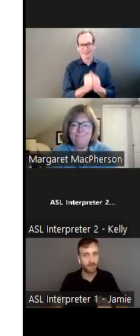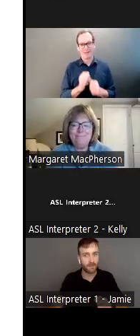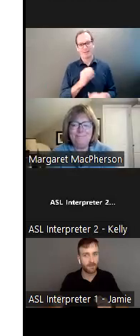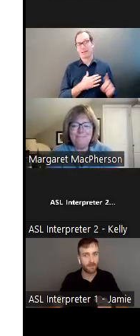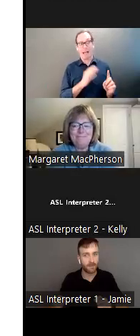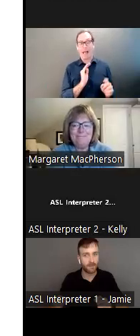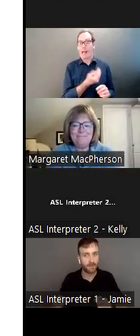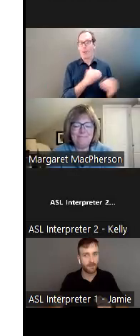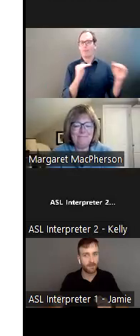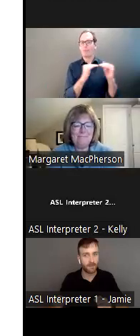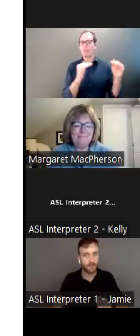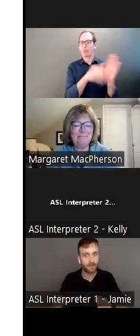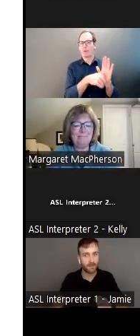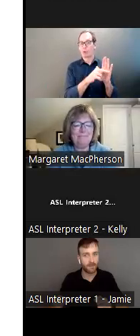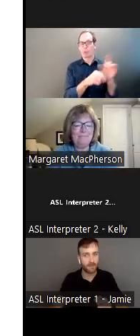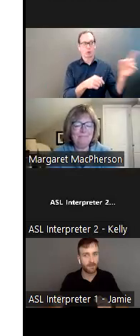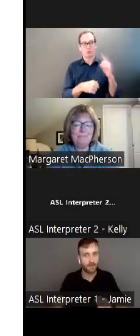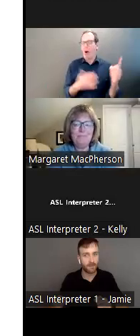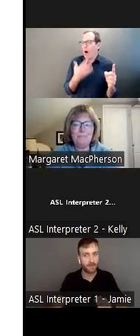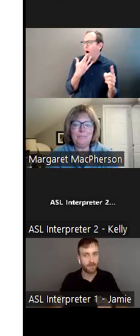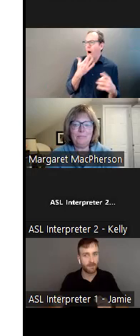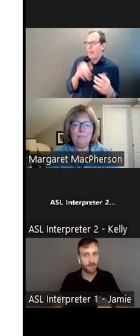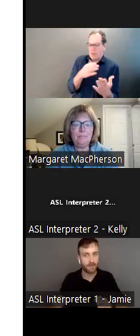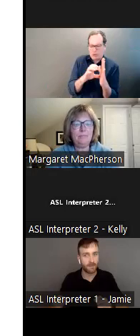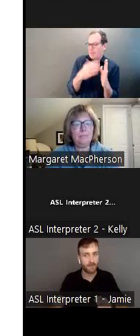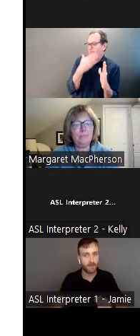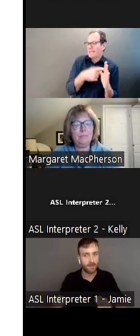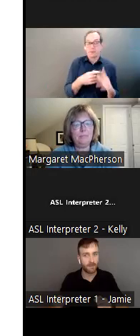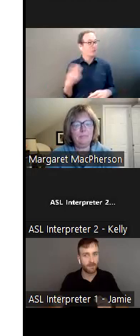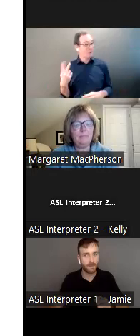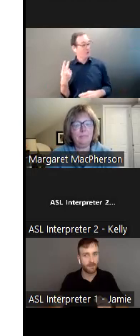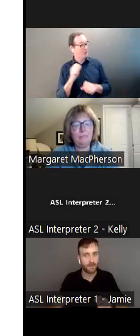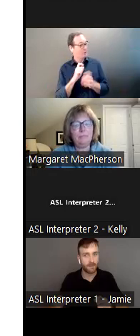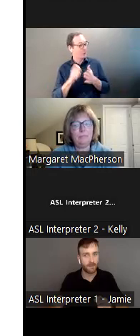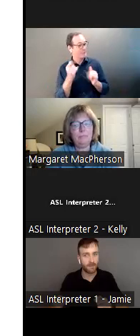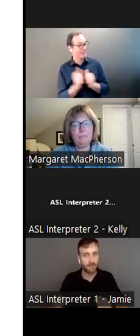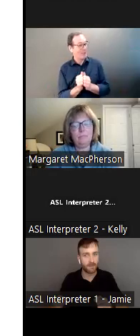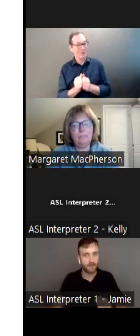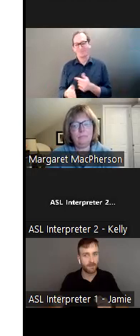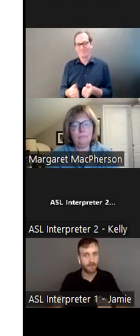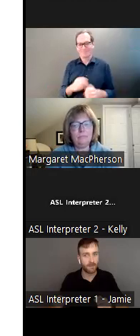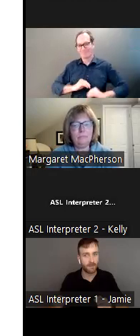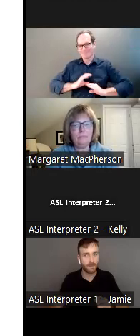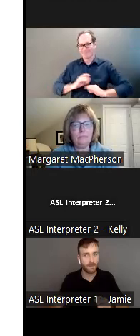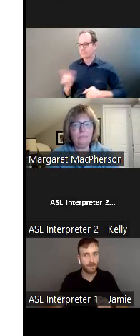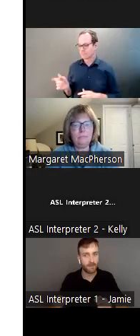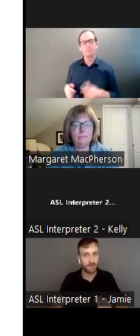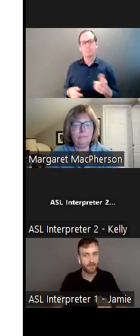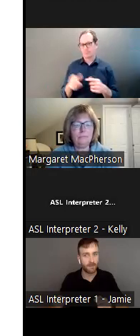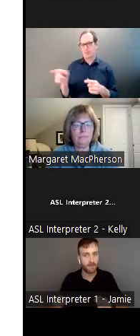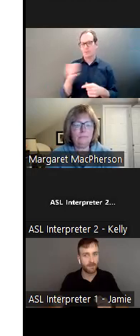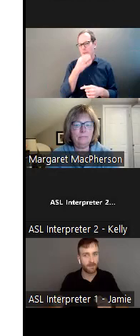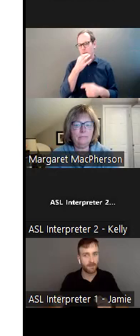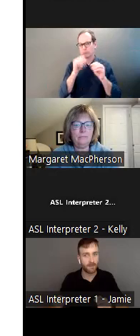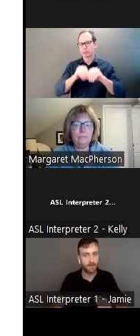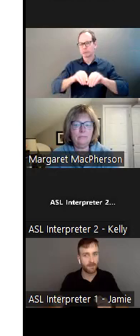So I highly recommend this handbook, which should be coming out in the next few months. And once we have the online link, certainly share it with